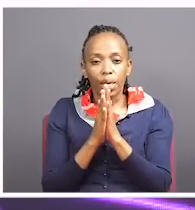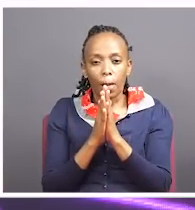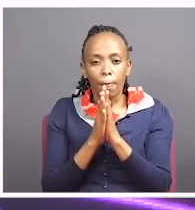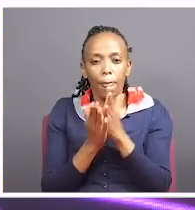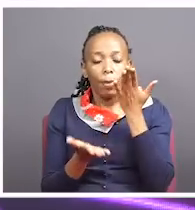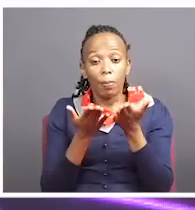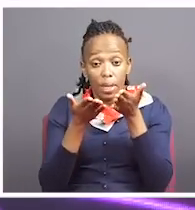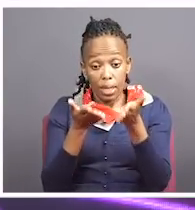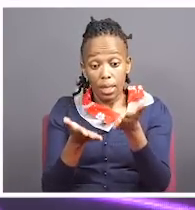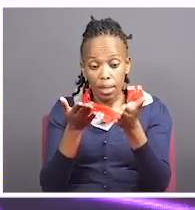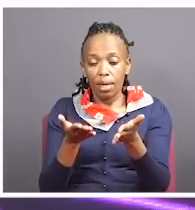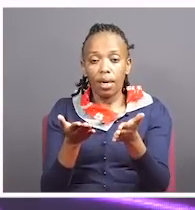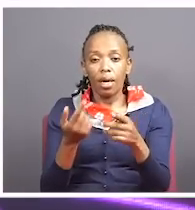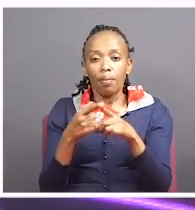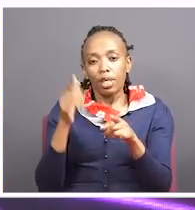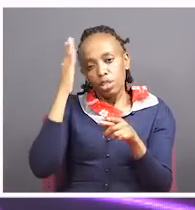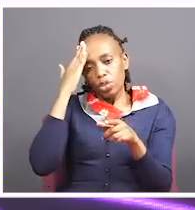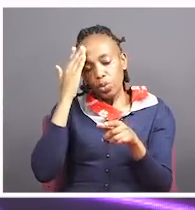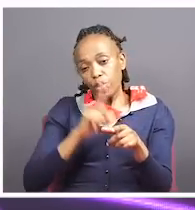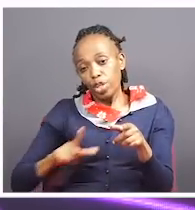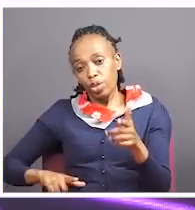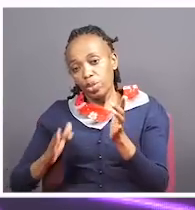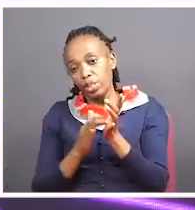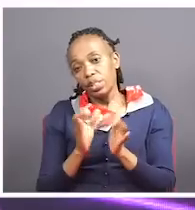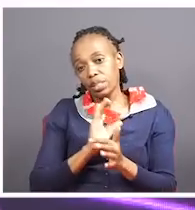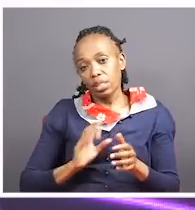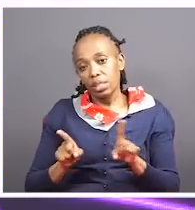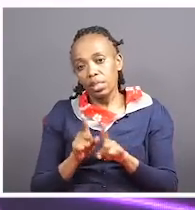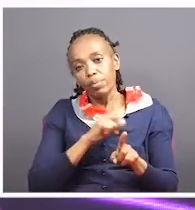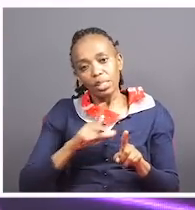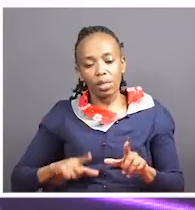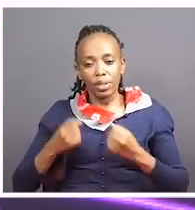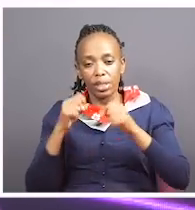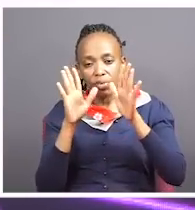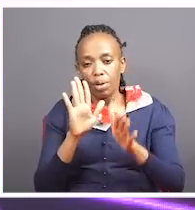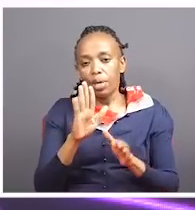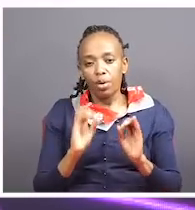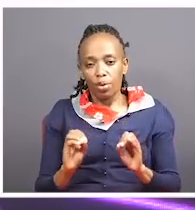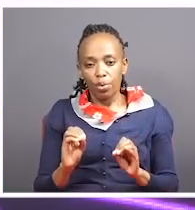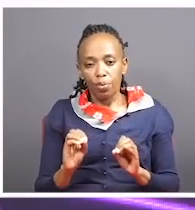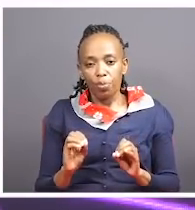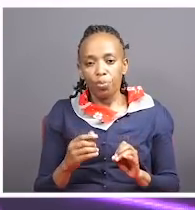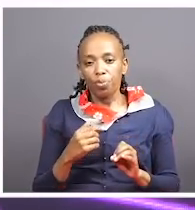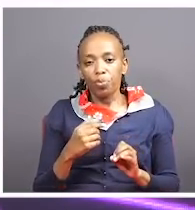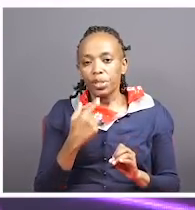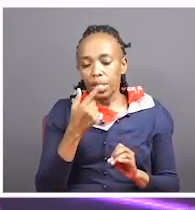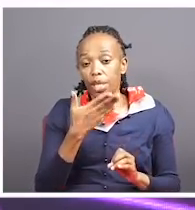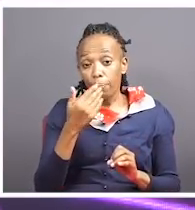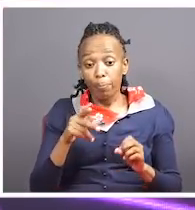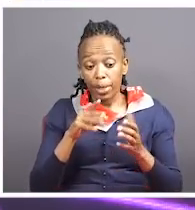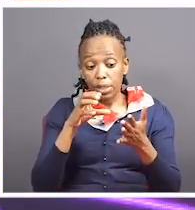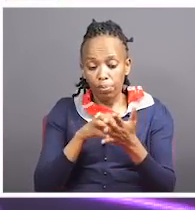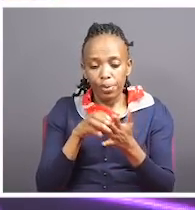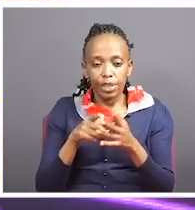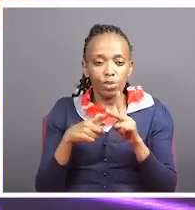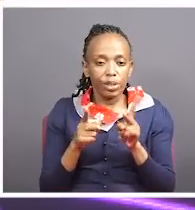prayer, you may be here, but you do not know the Lord Jesus Christ as your Lord and Savior. We say the best place to